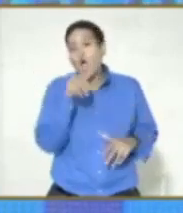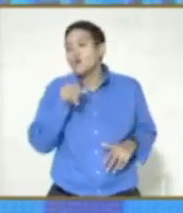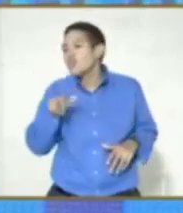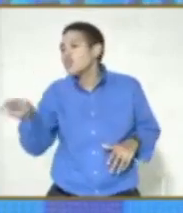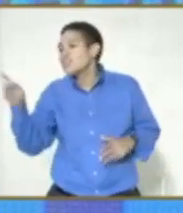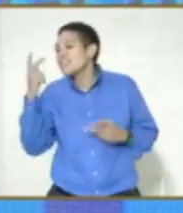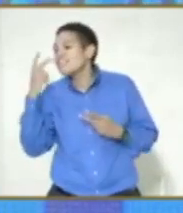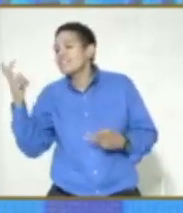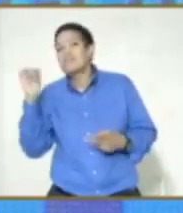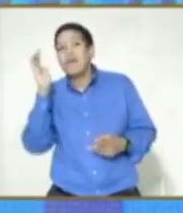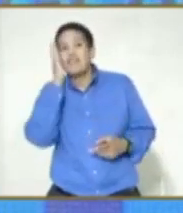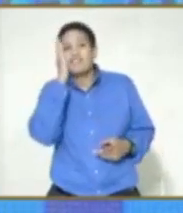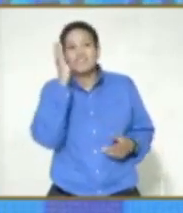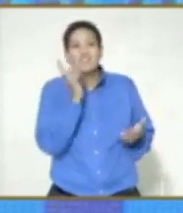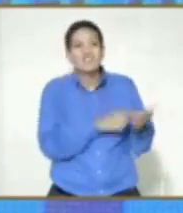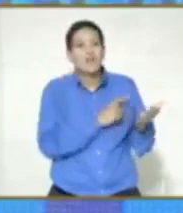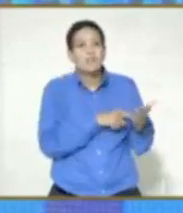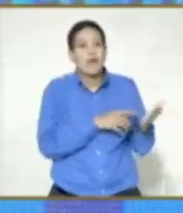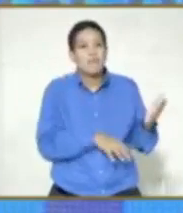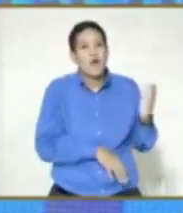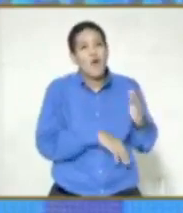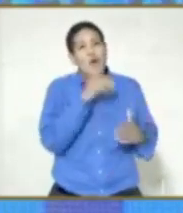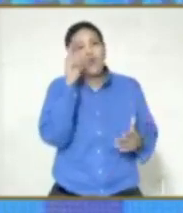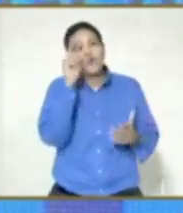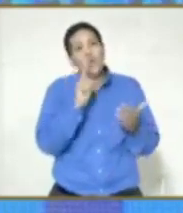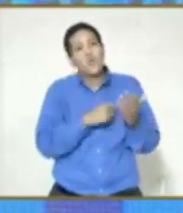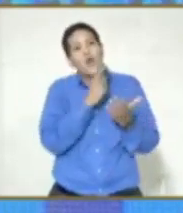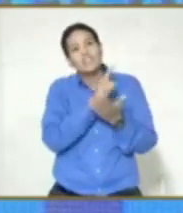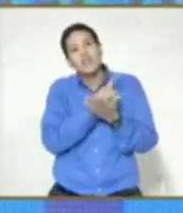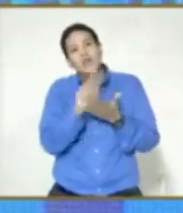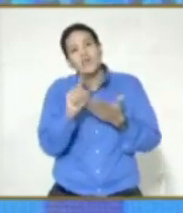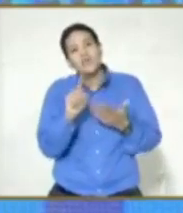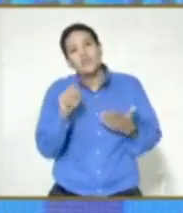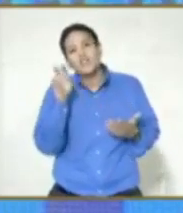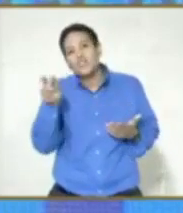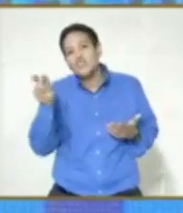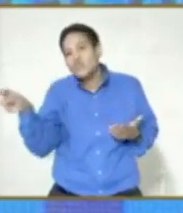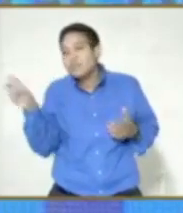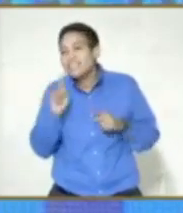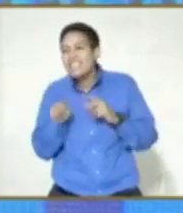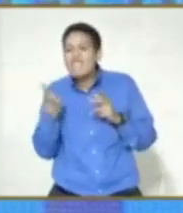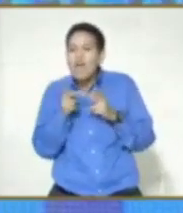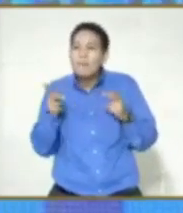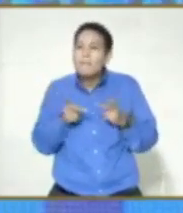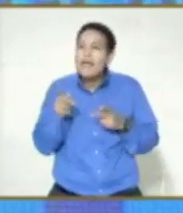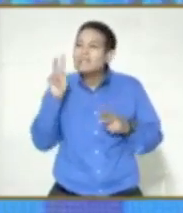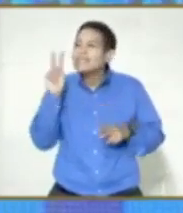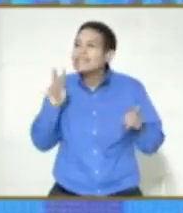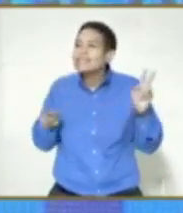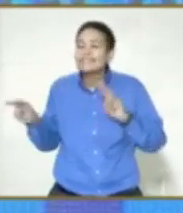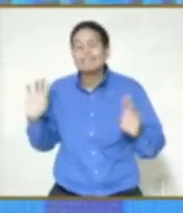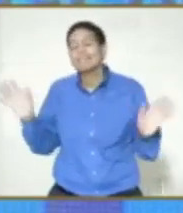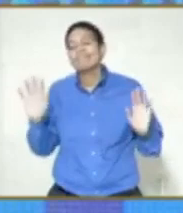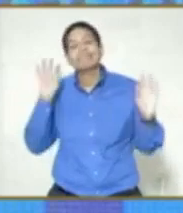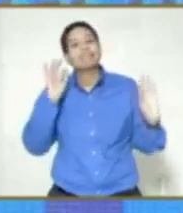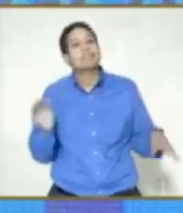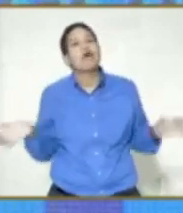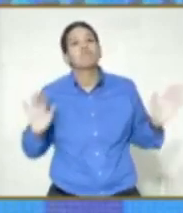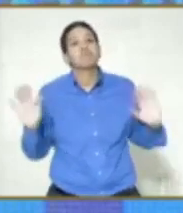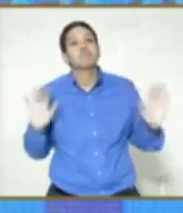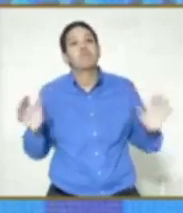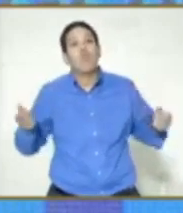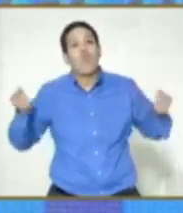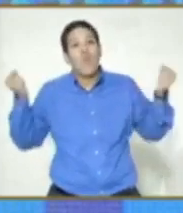normally we would take them out once a week to various places. We have put all of that on